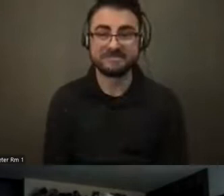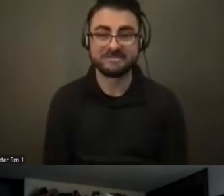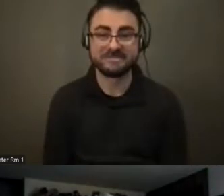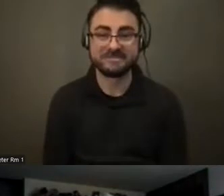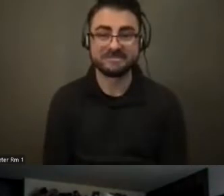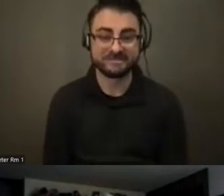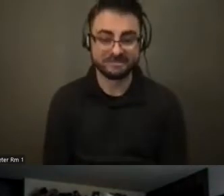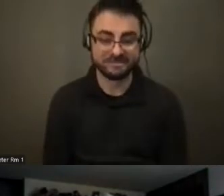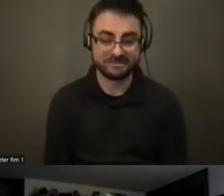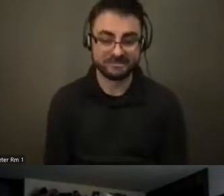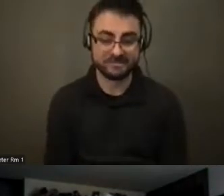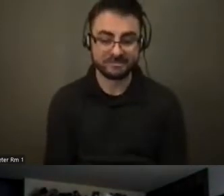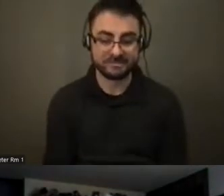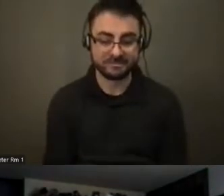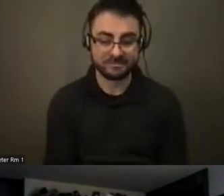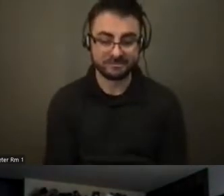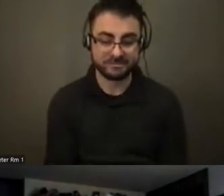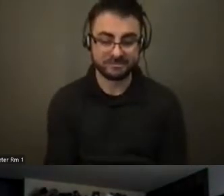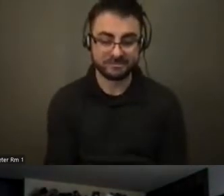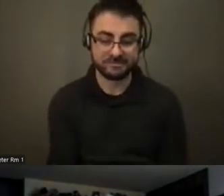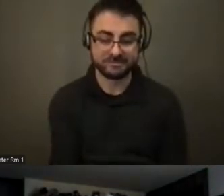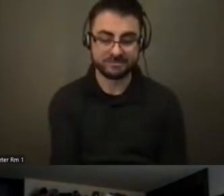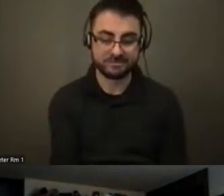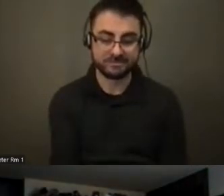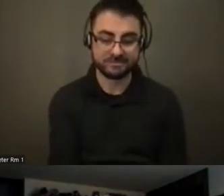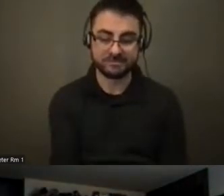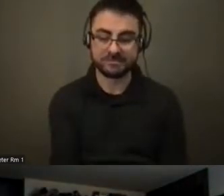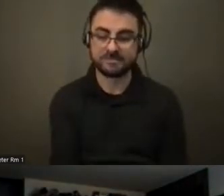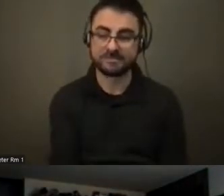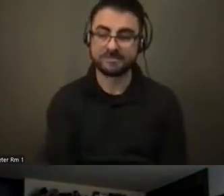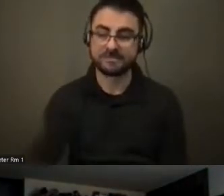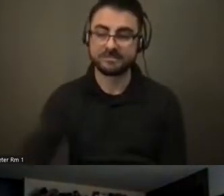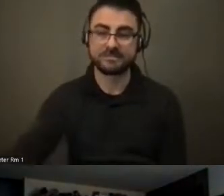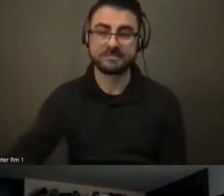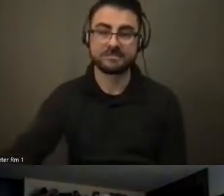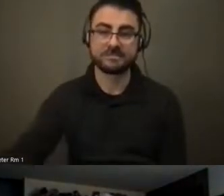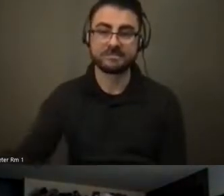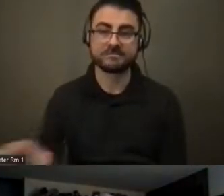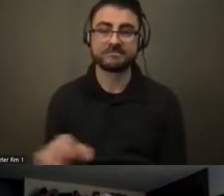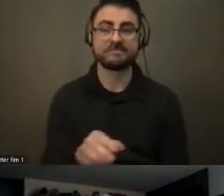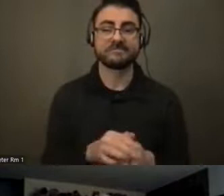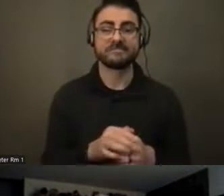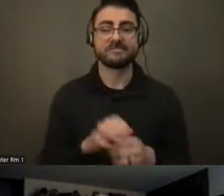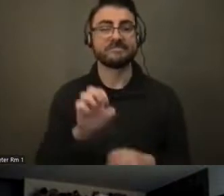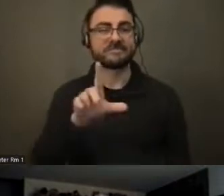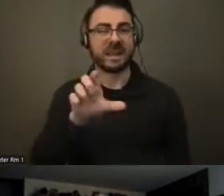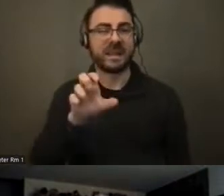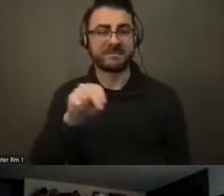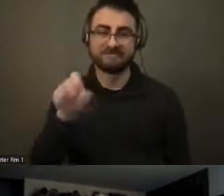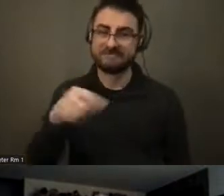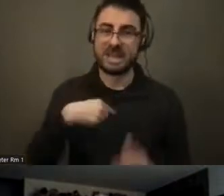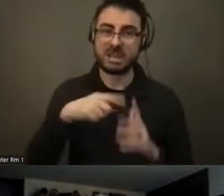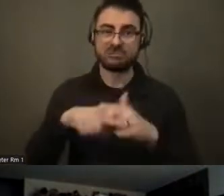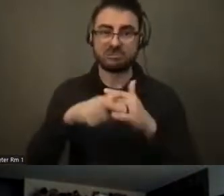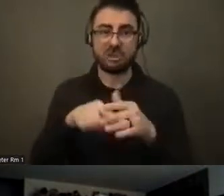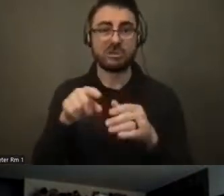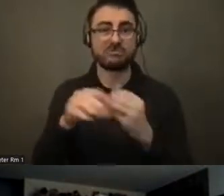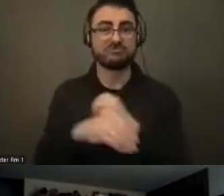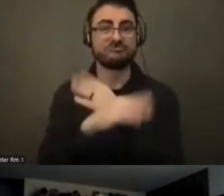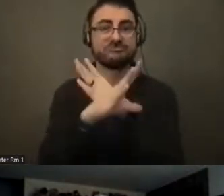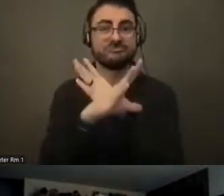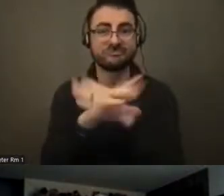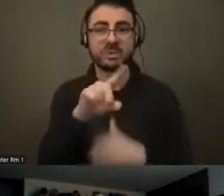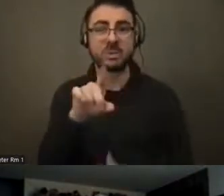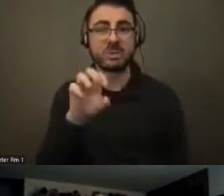Yep. I started my Zoom meetings at 3 o'clock this afternoon with my grandson because we read